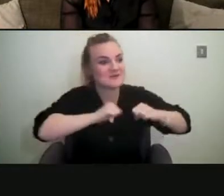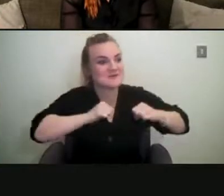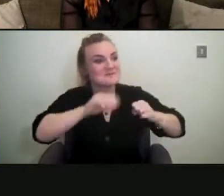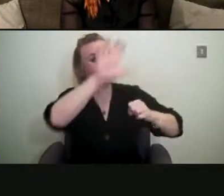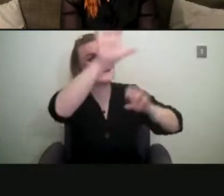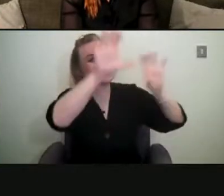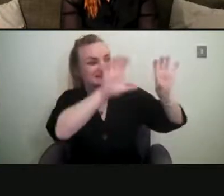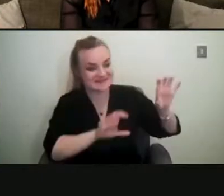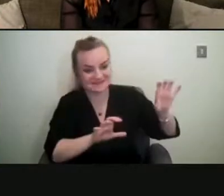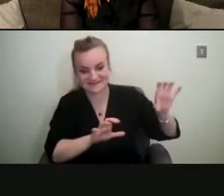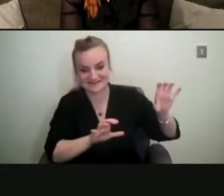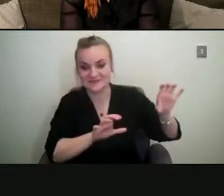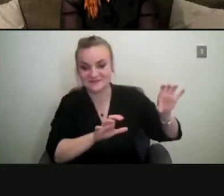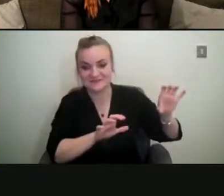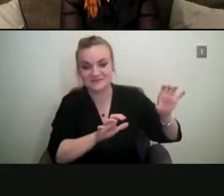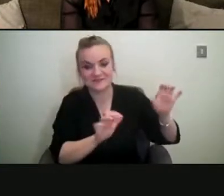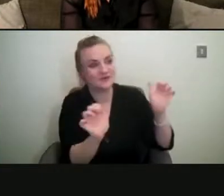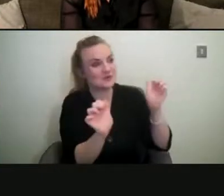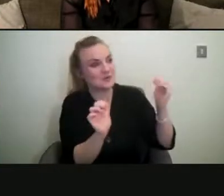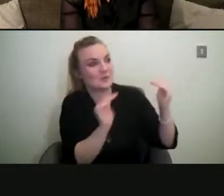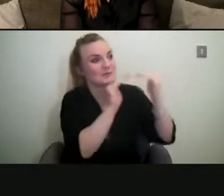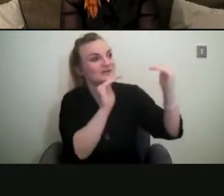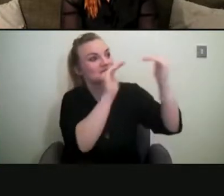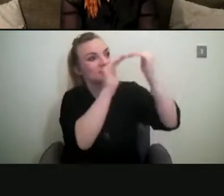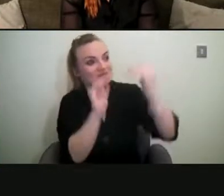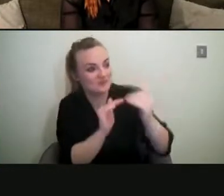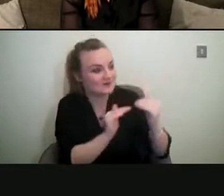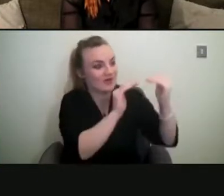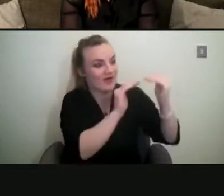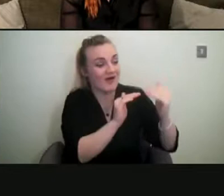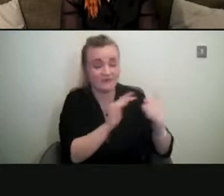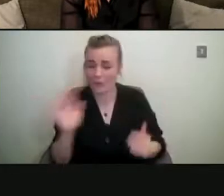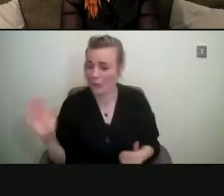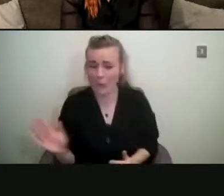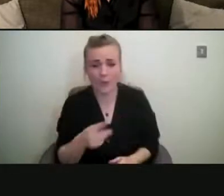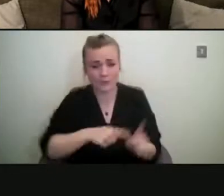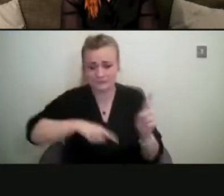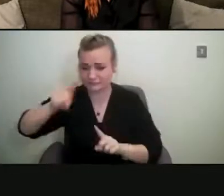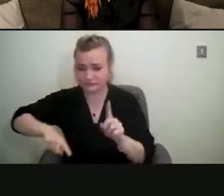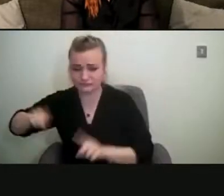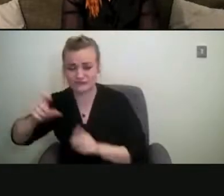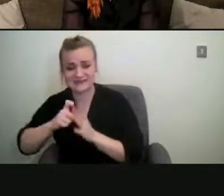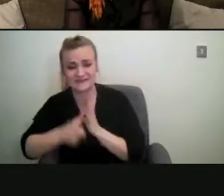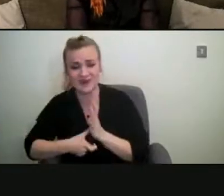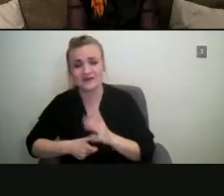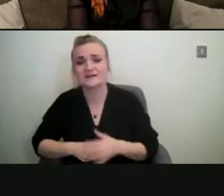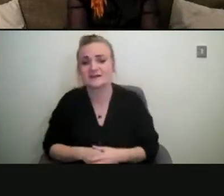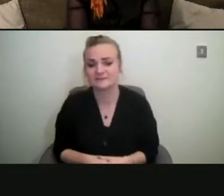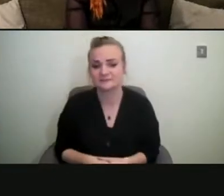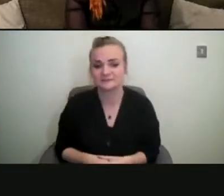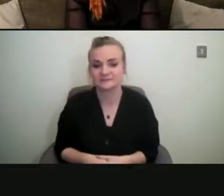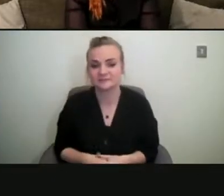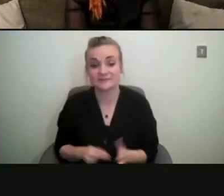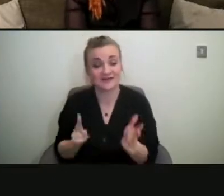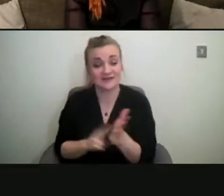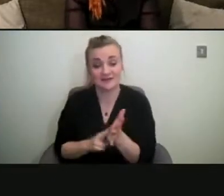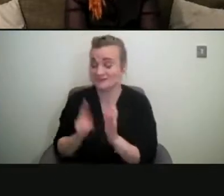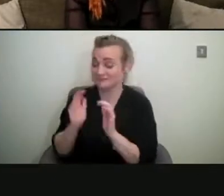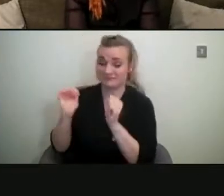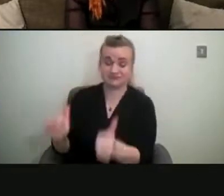spaces for all the people. Yeah, definitely. I hear you loud and